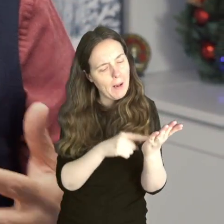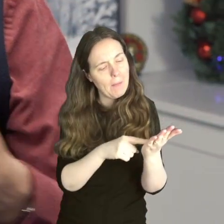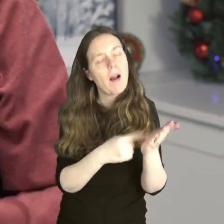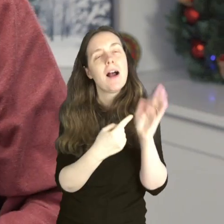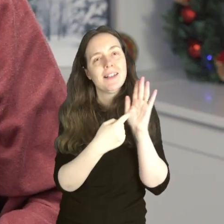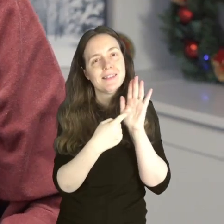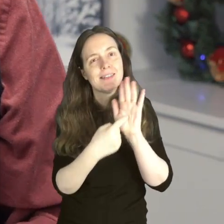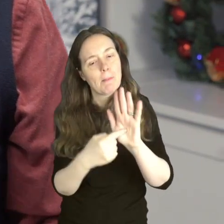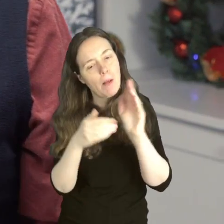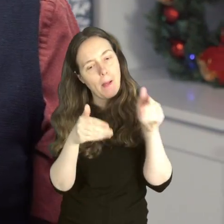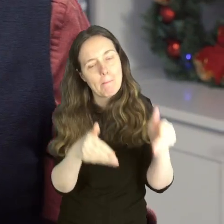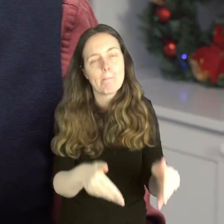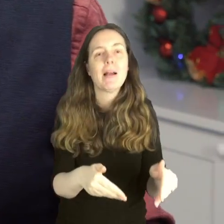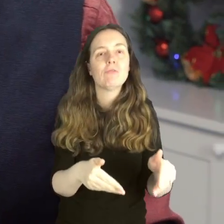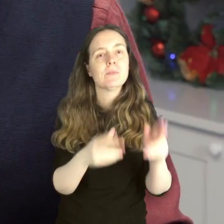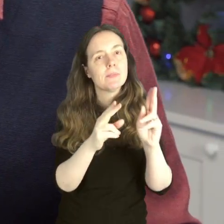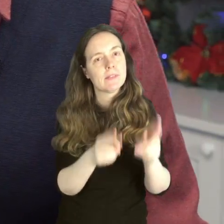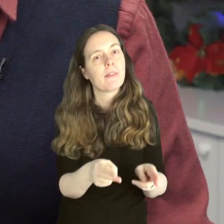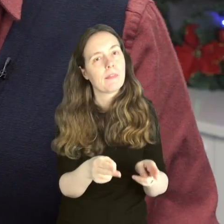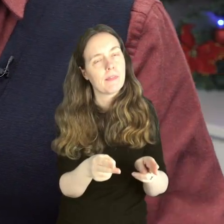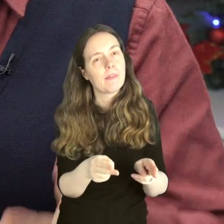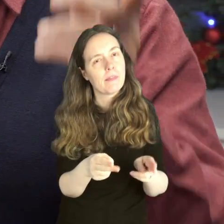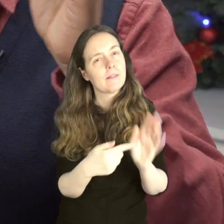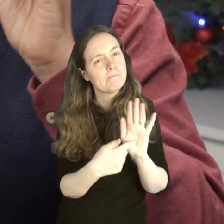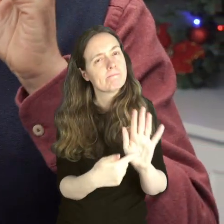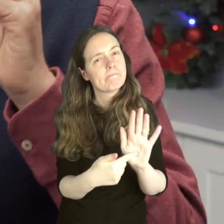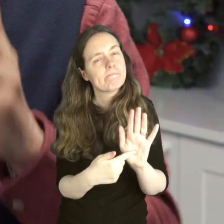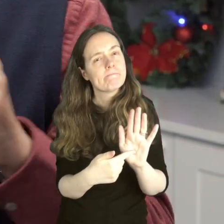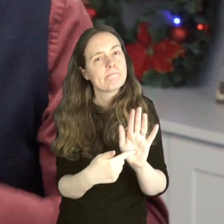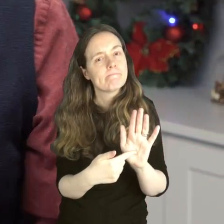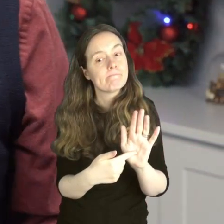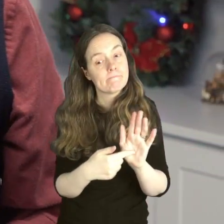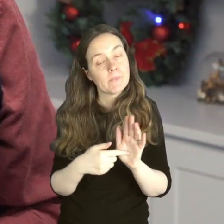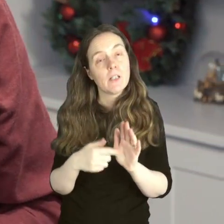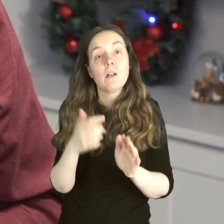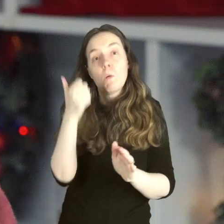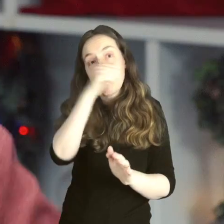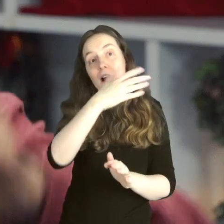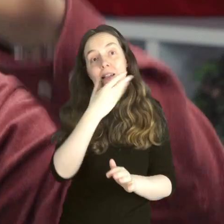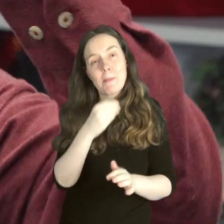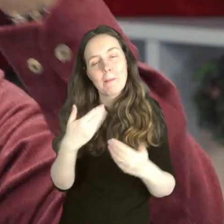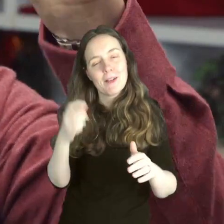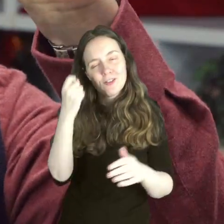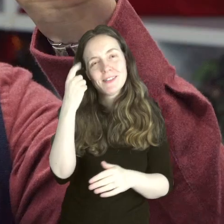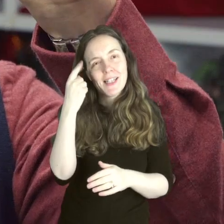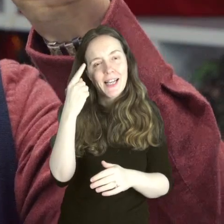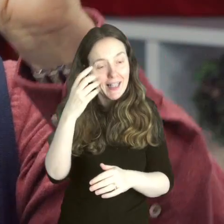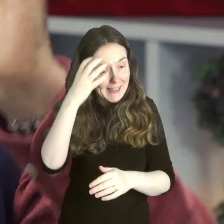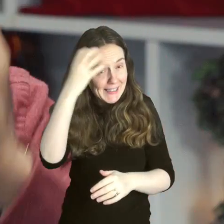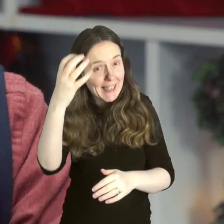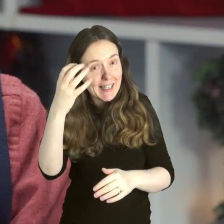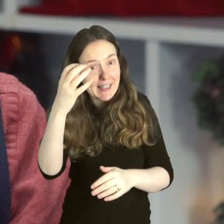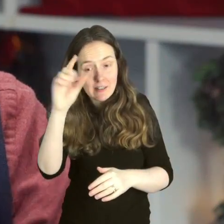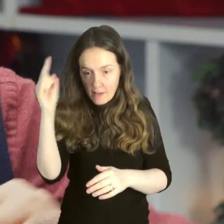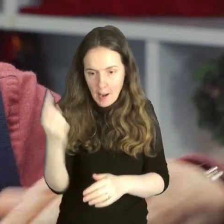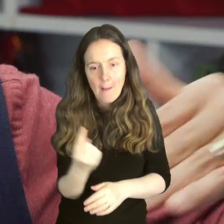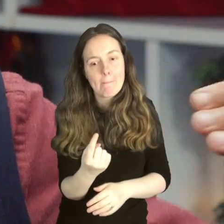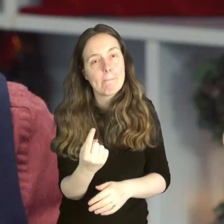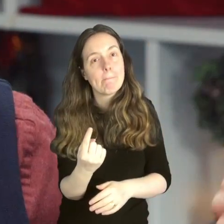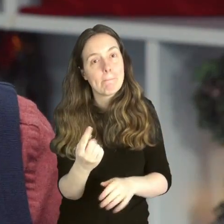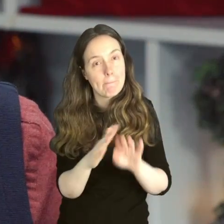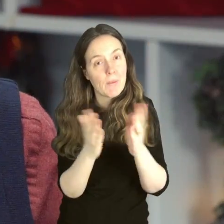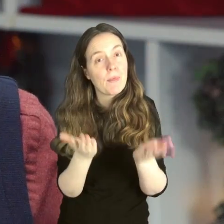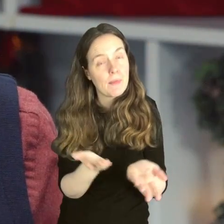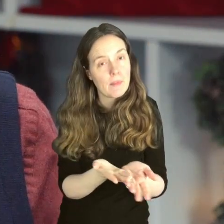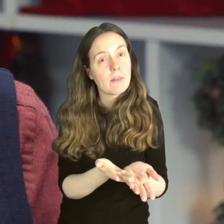burial. It's a symbol of death. And they had understood that the king had come to